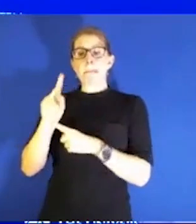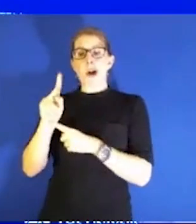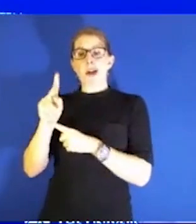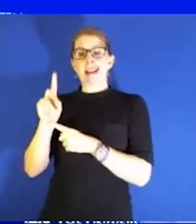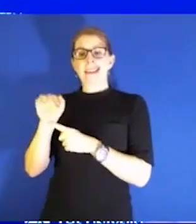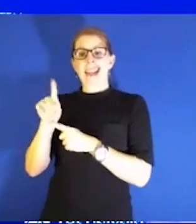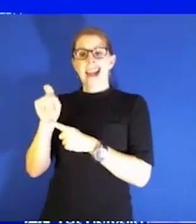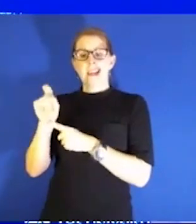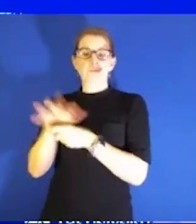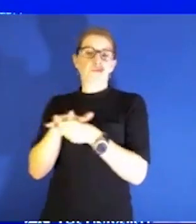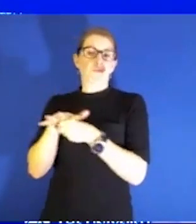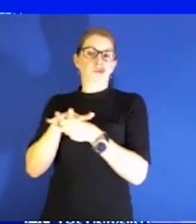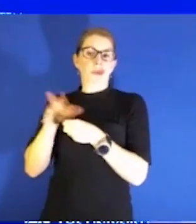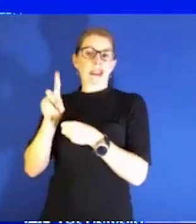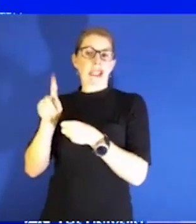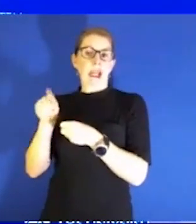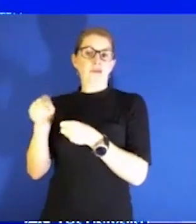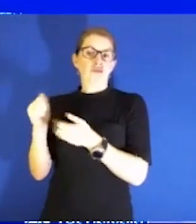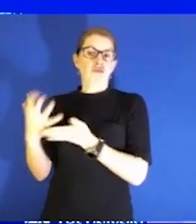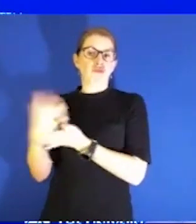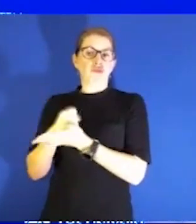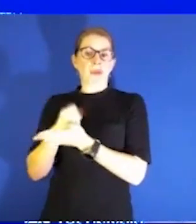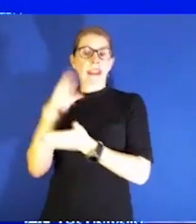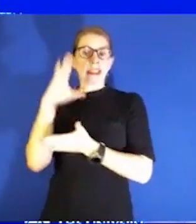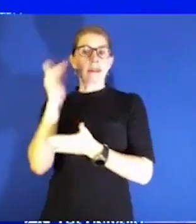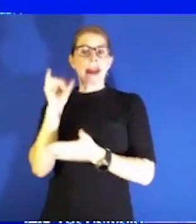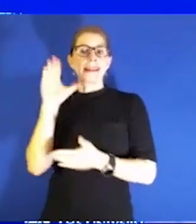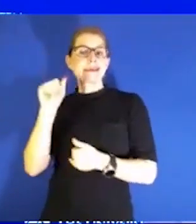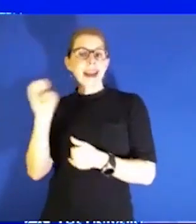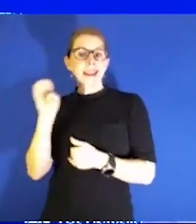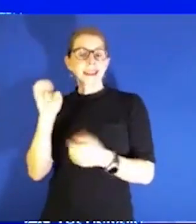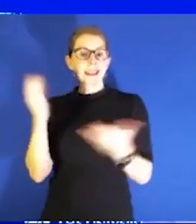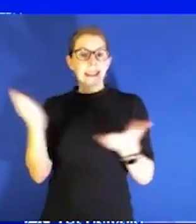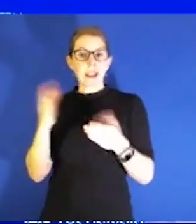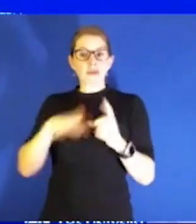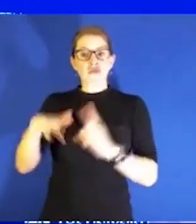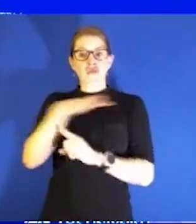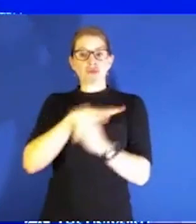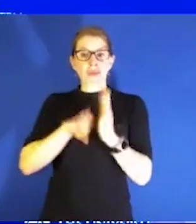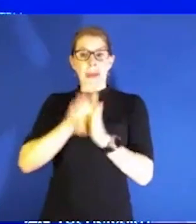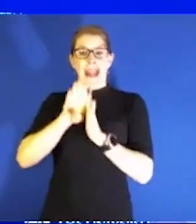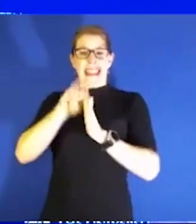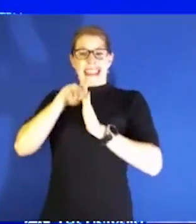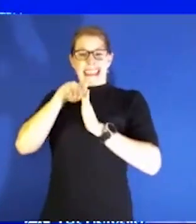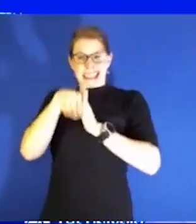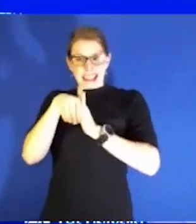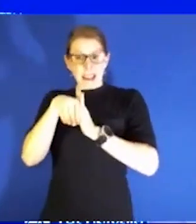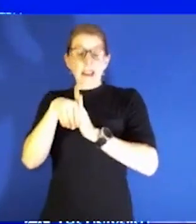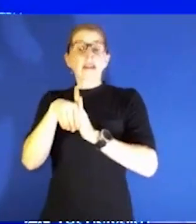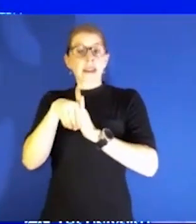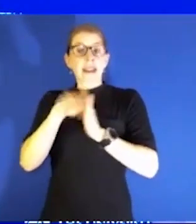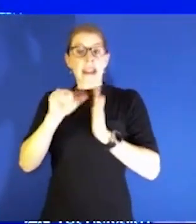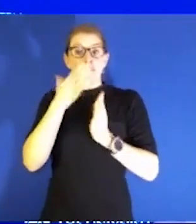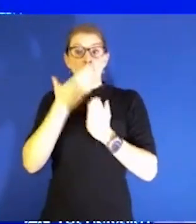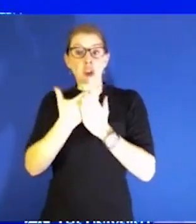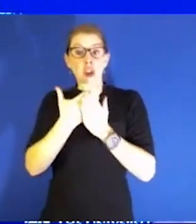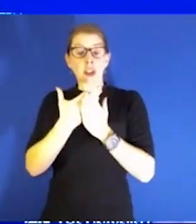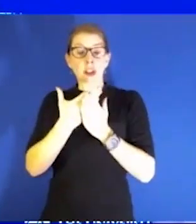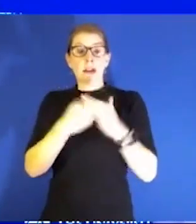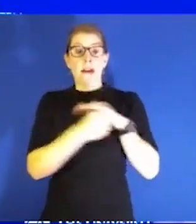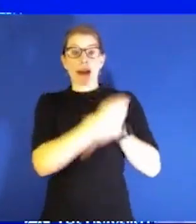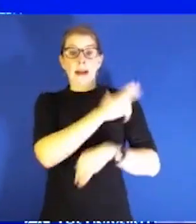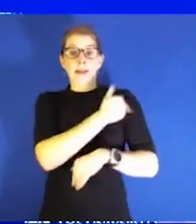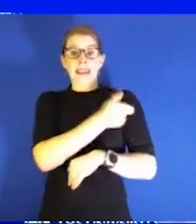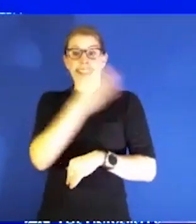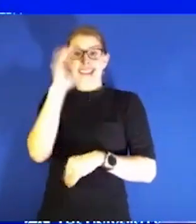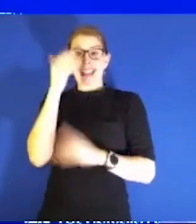data, it does seem like our cases around here have peaked and are on the downtrend, so that's a good. Hospitalizations seem to be on the